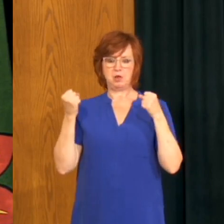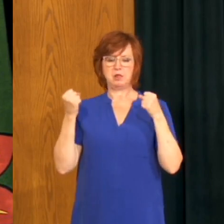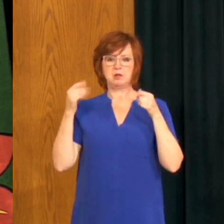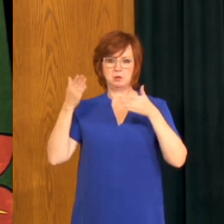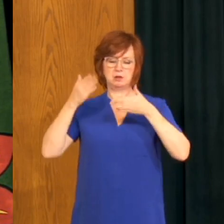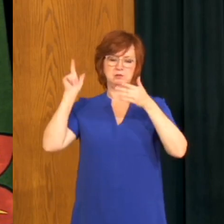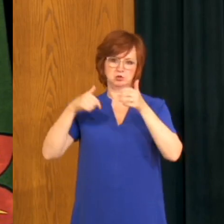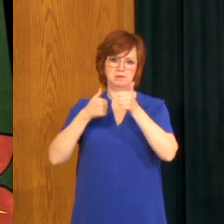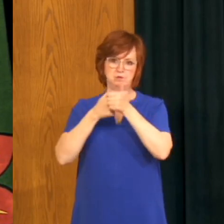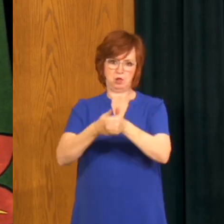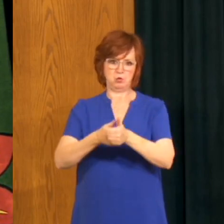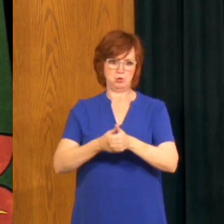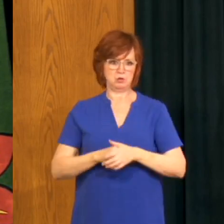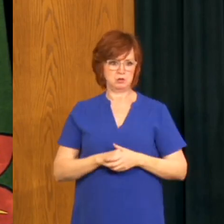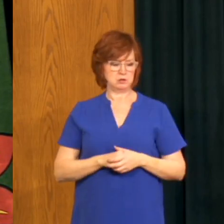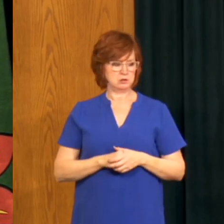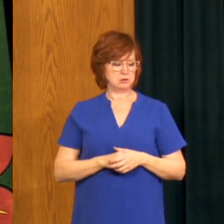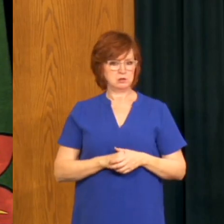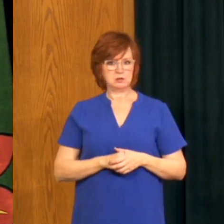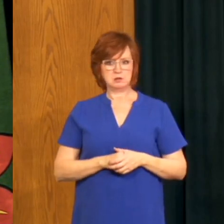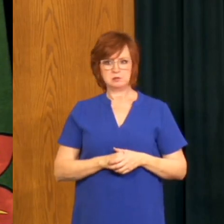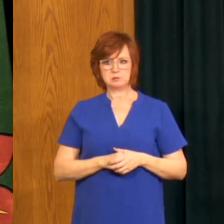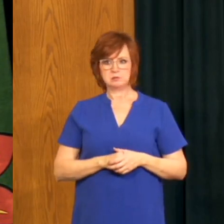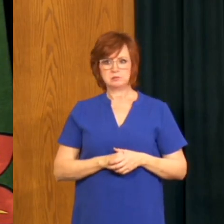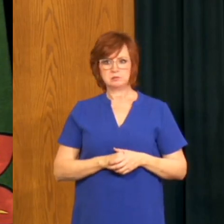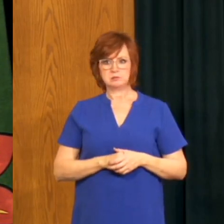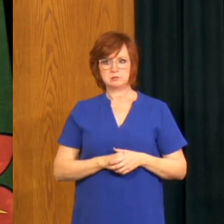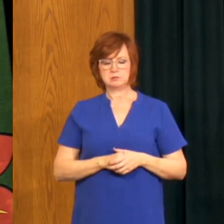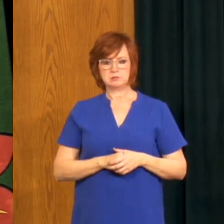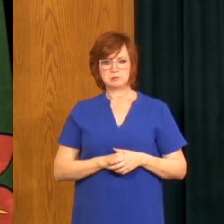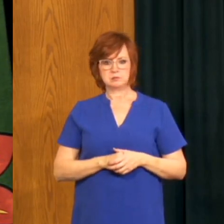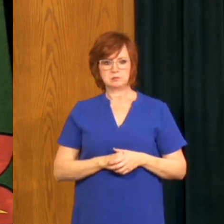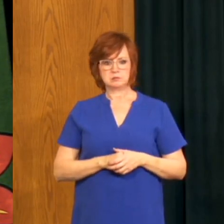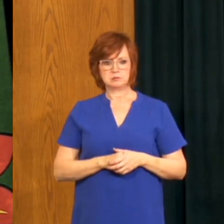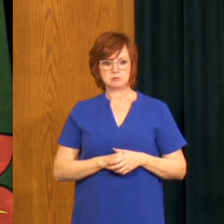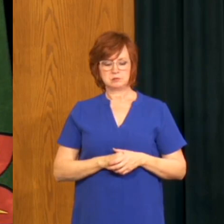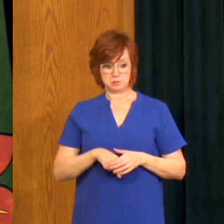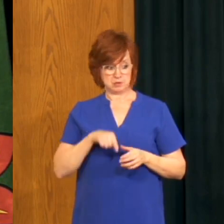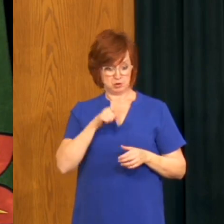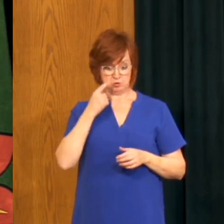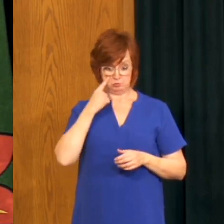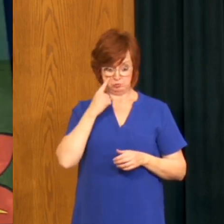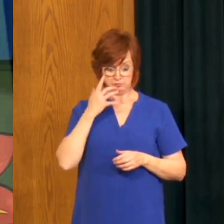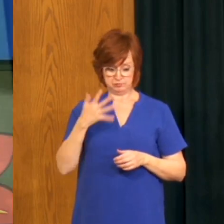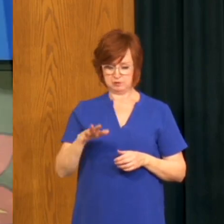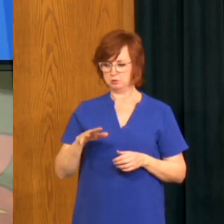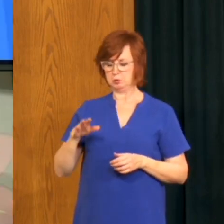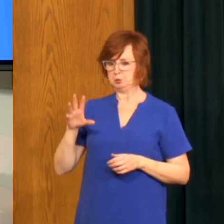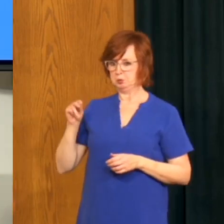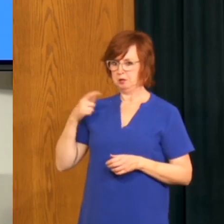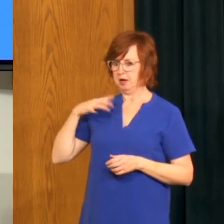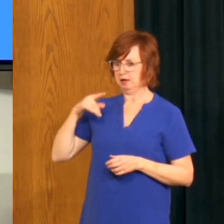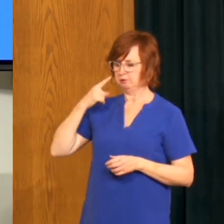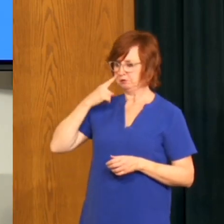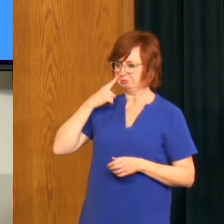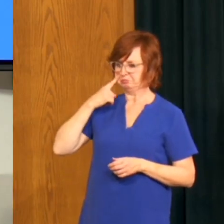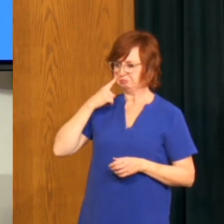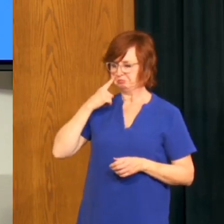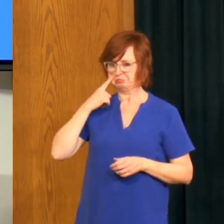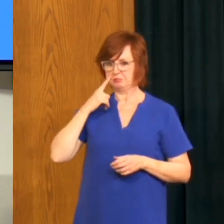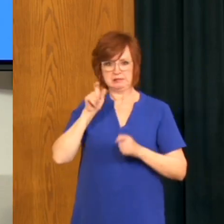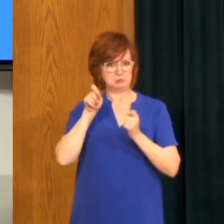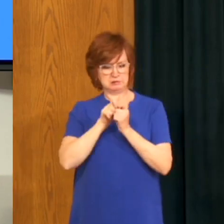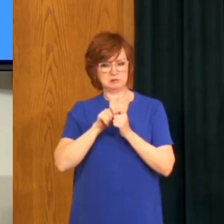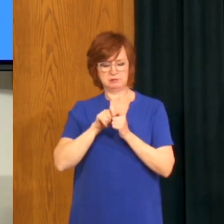would be able to follow. I don't know if you've looked at that specific proposal. I have not seen it. I have not seen that specific, but we have